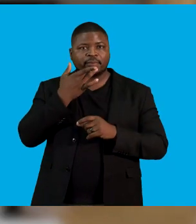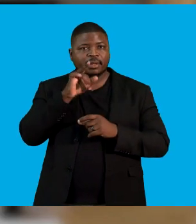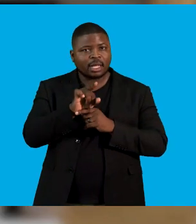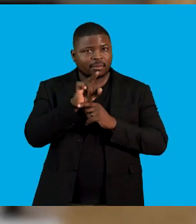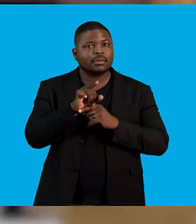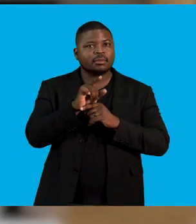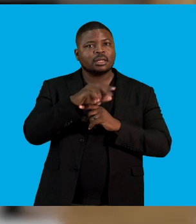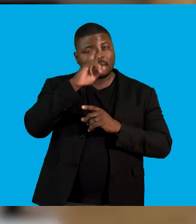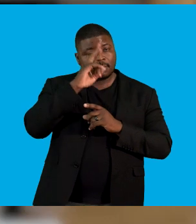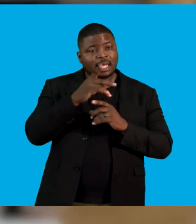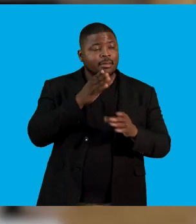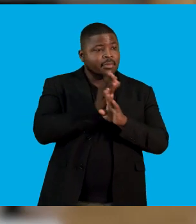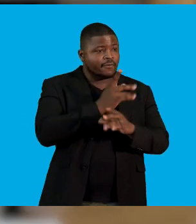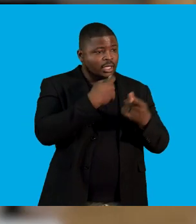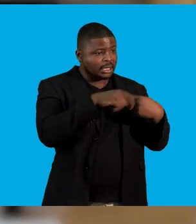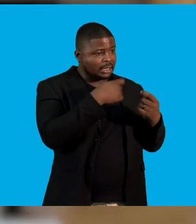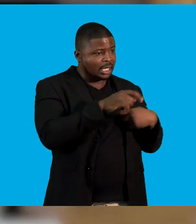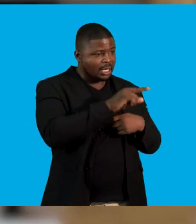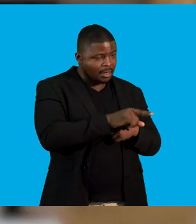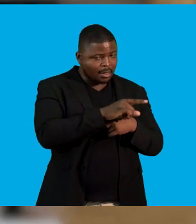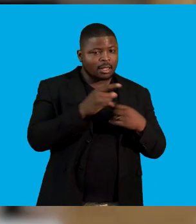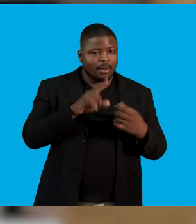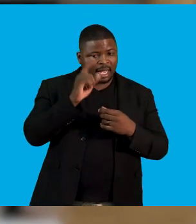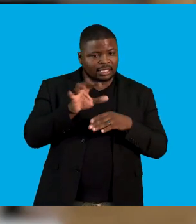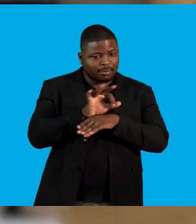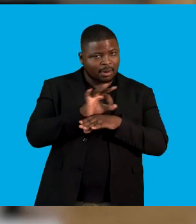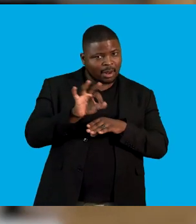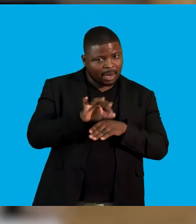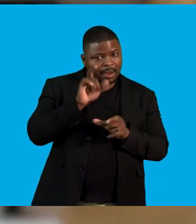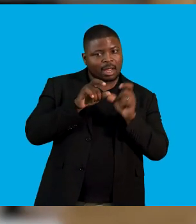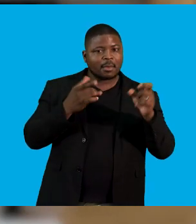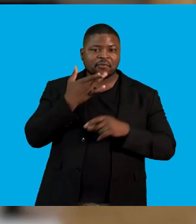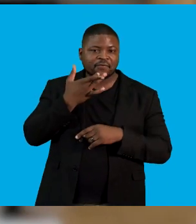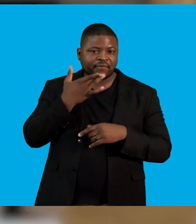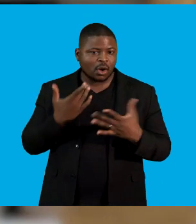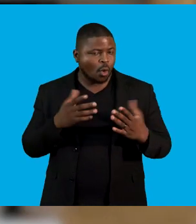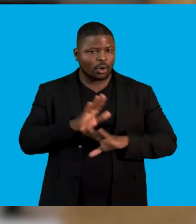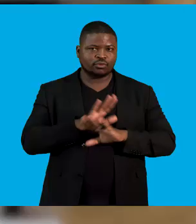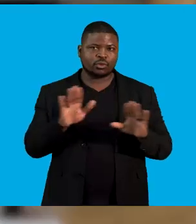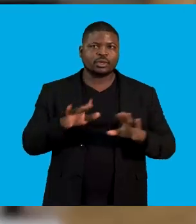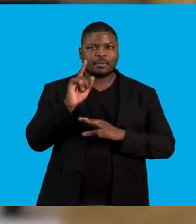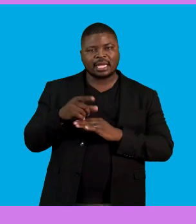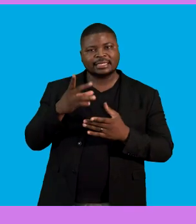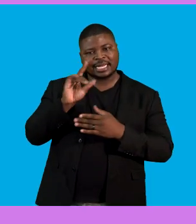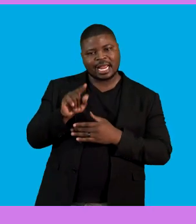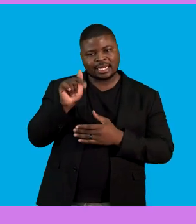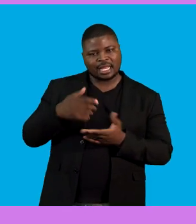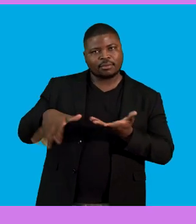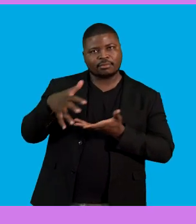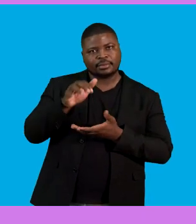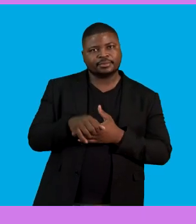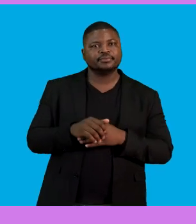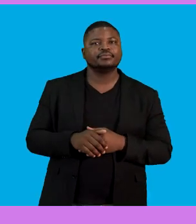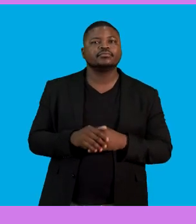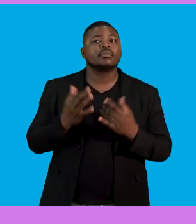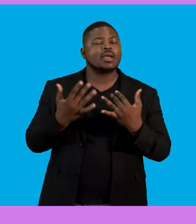so that whatever it is that you're going to sell, you make sure that you're selling things that people will prefer, which means they will buy. So question 1 says,